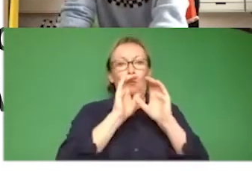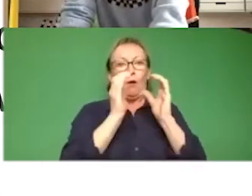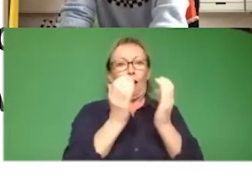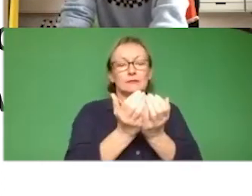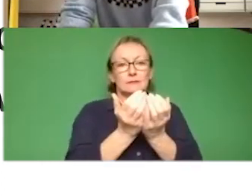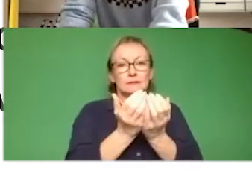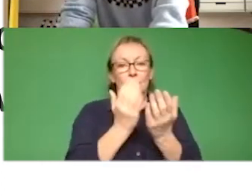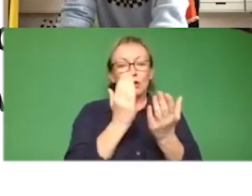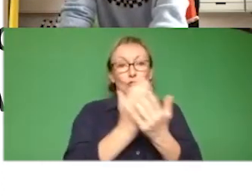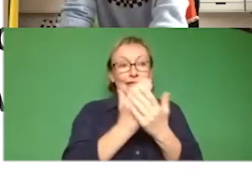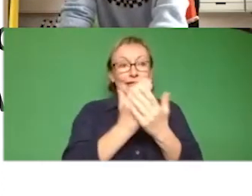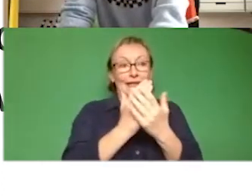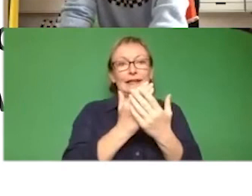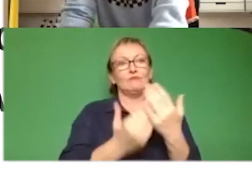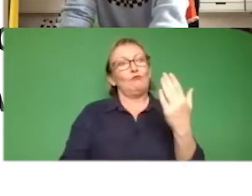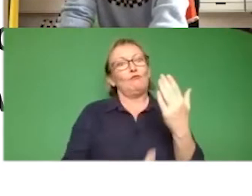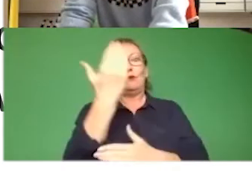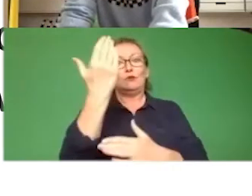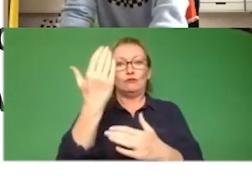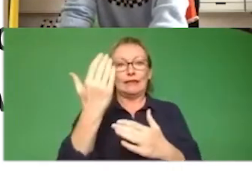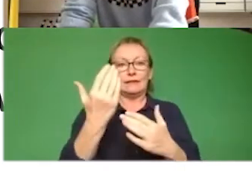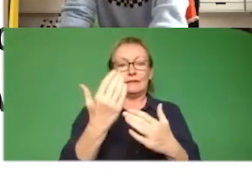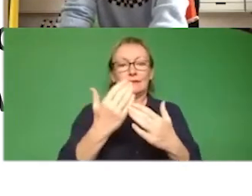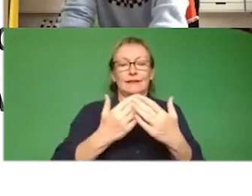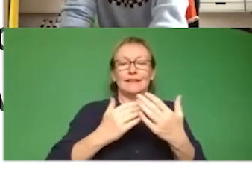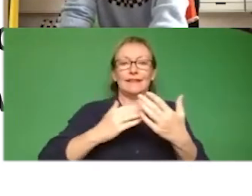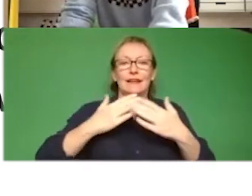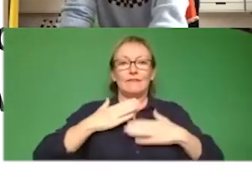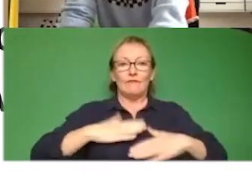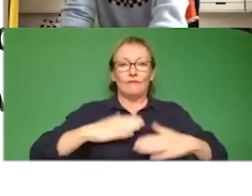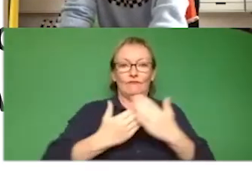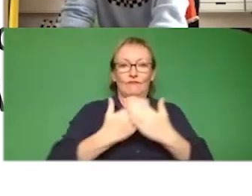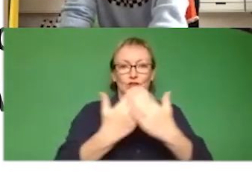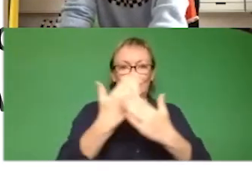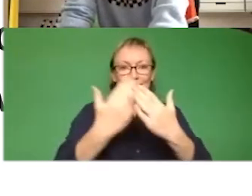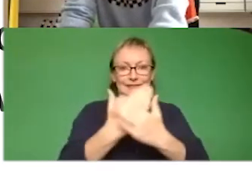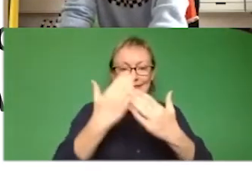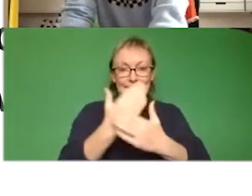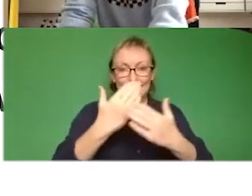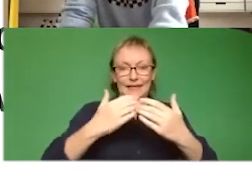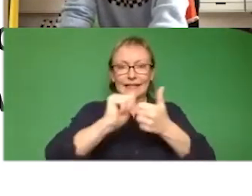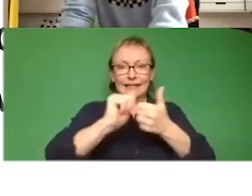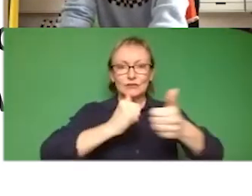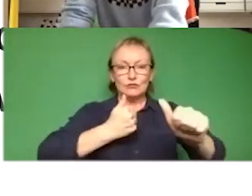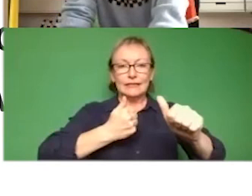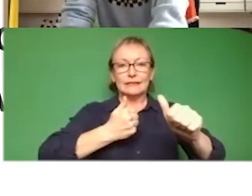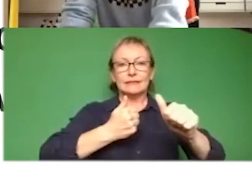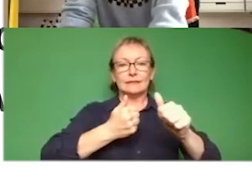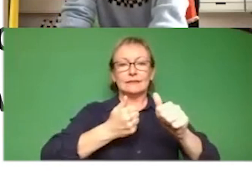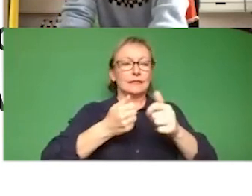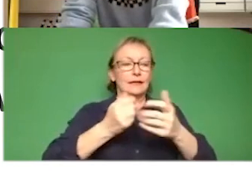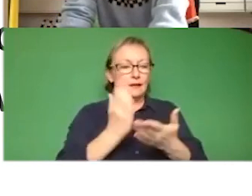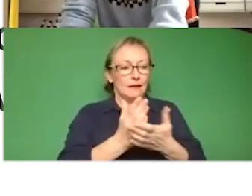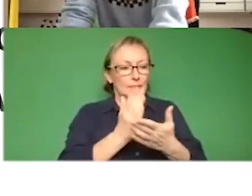revolutionary and revolutionized the big industry and the men big in big wigs, as she calls them, and things like